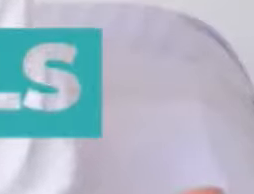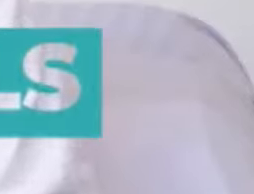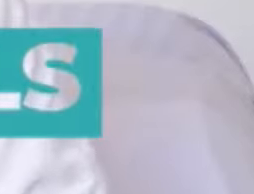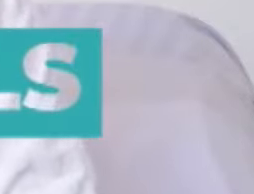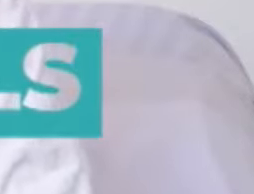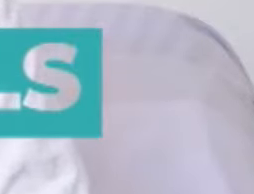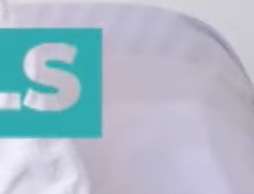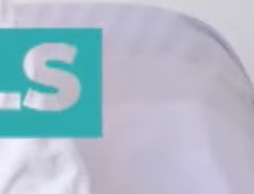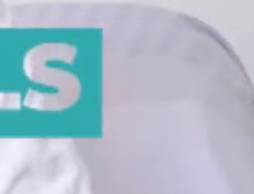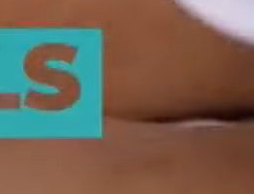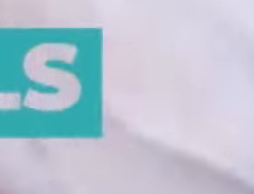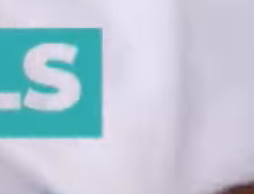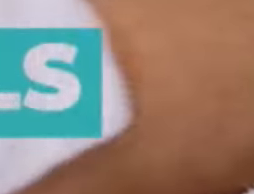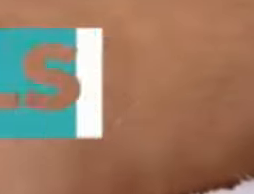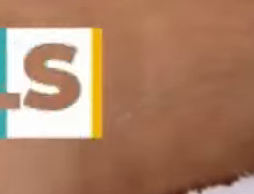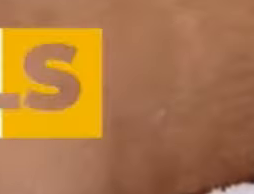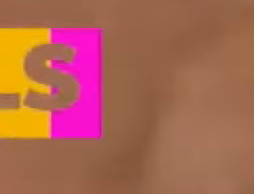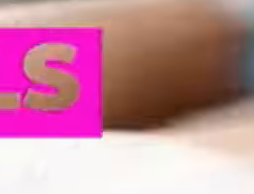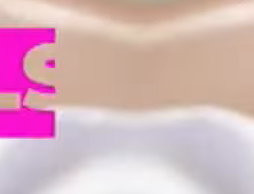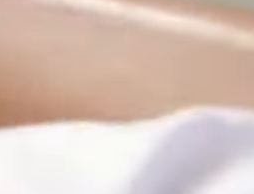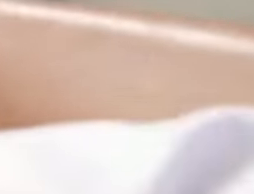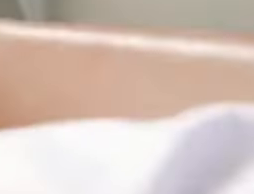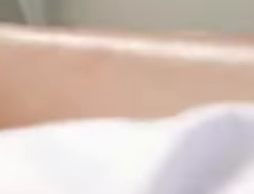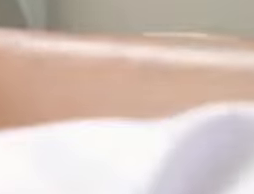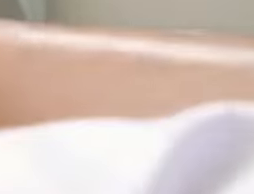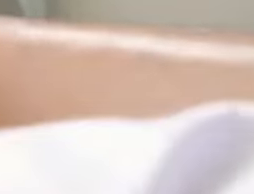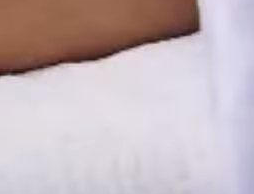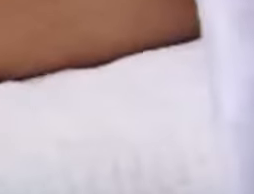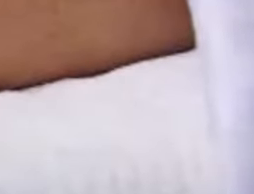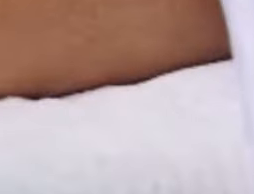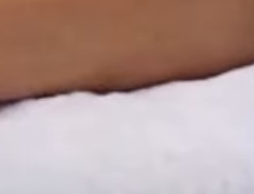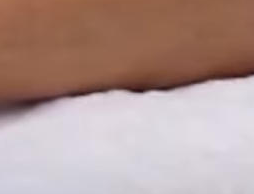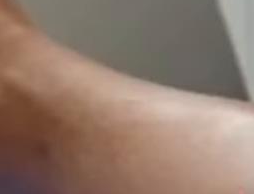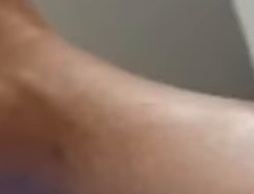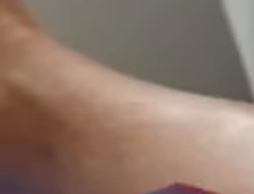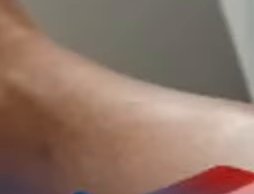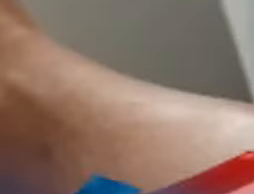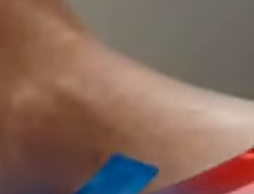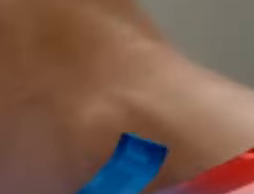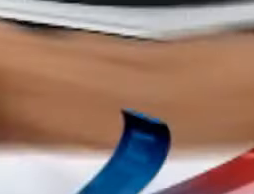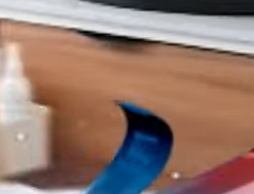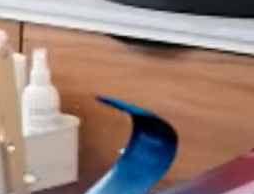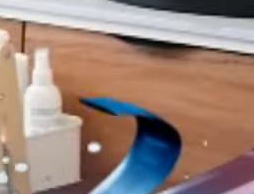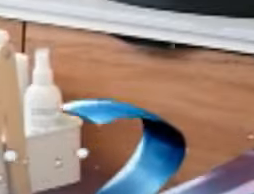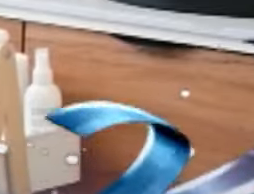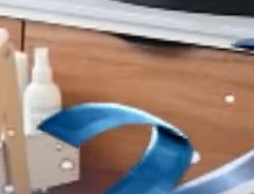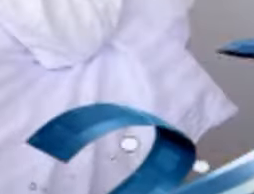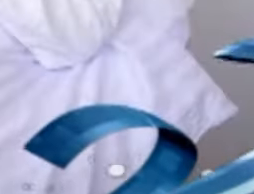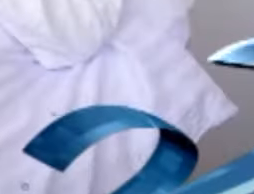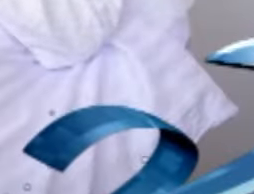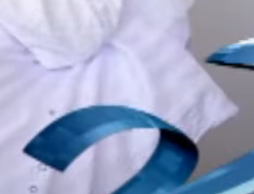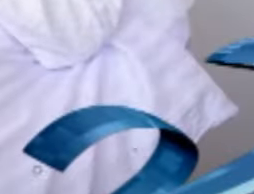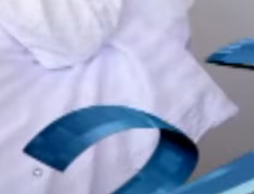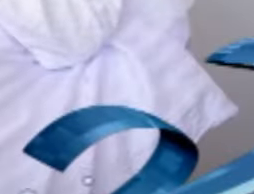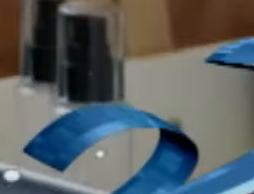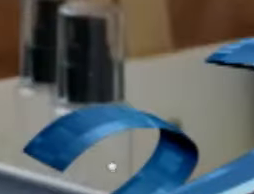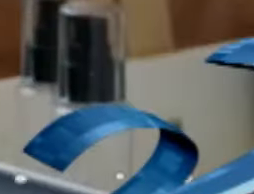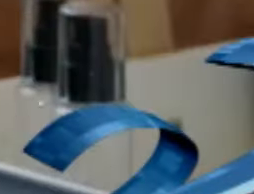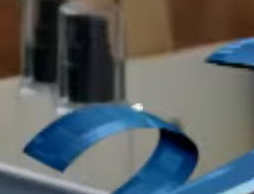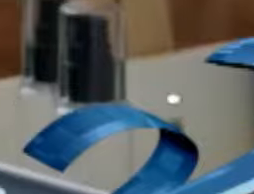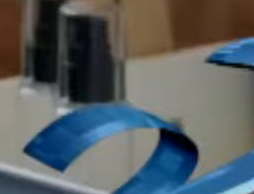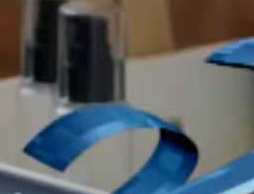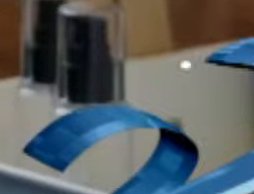I'm back and I'm ready to get my cracked heels taken care of. This is what supports you when you're walking.